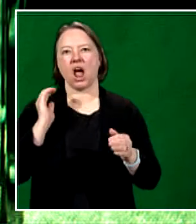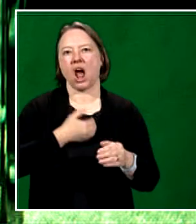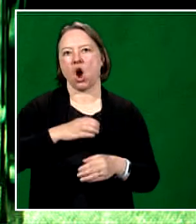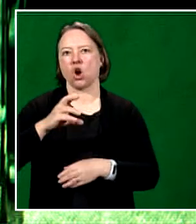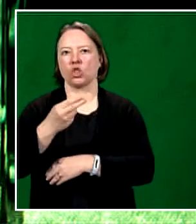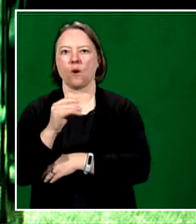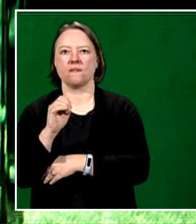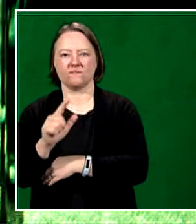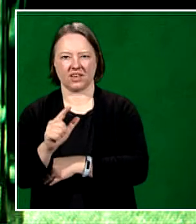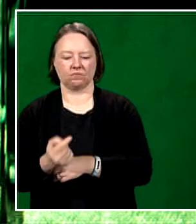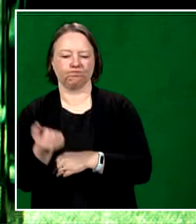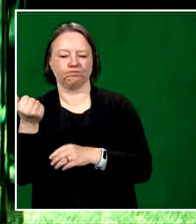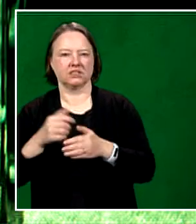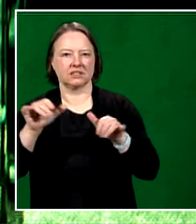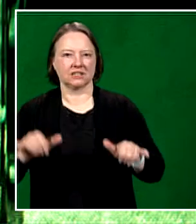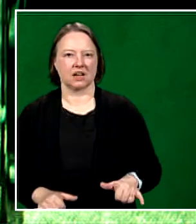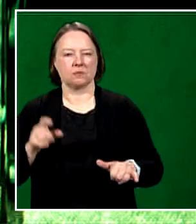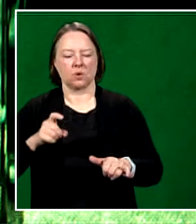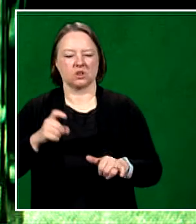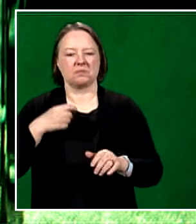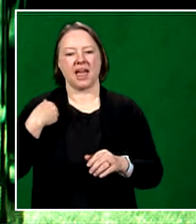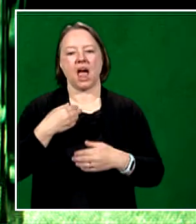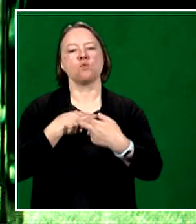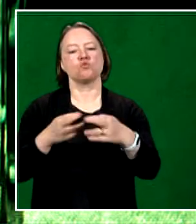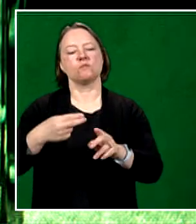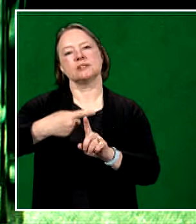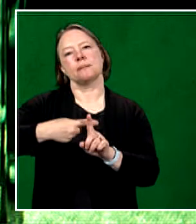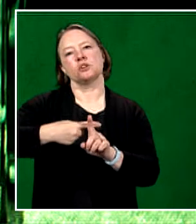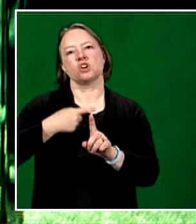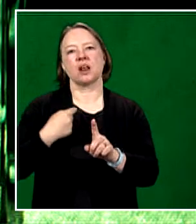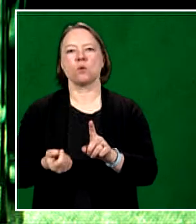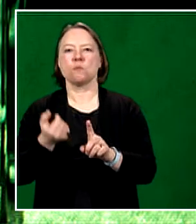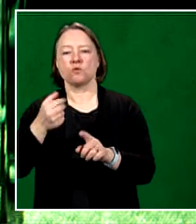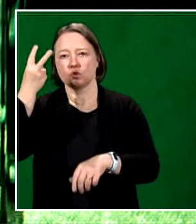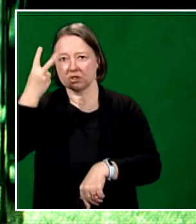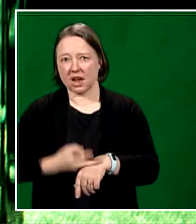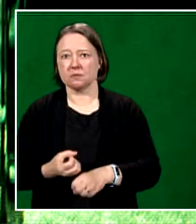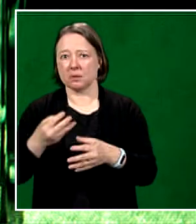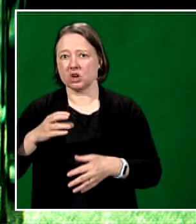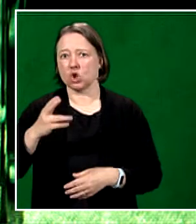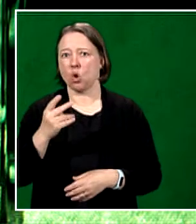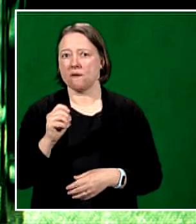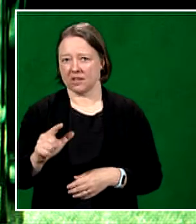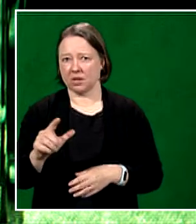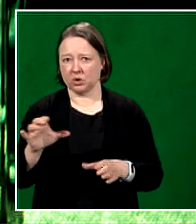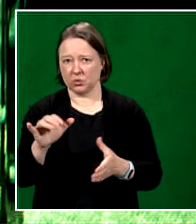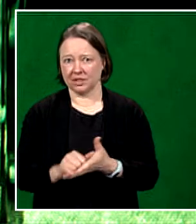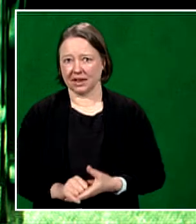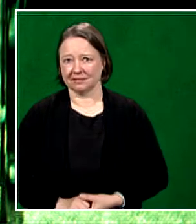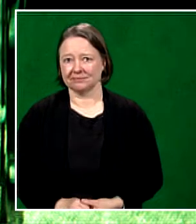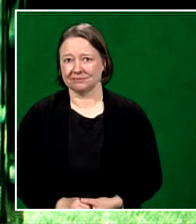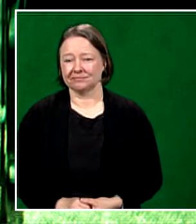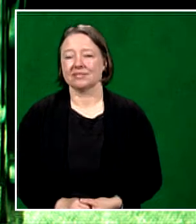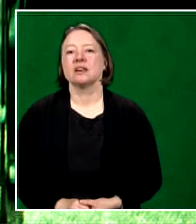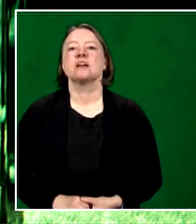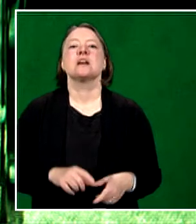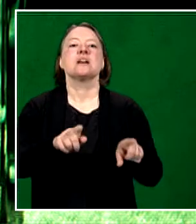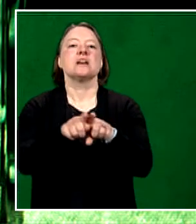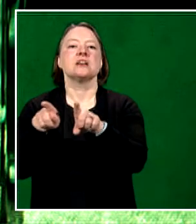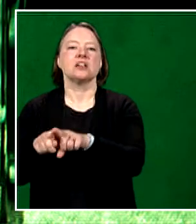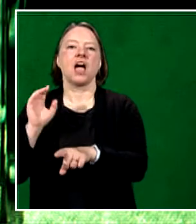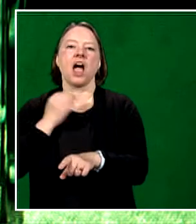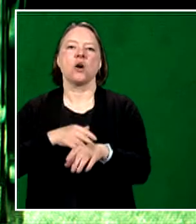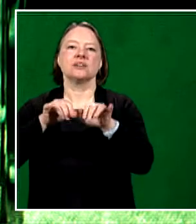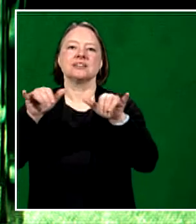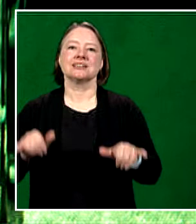removal system is designed to operate at room temperature, and it removes twice as much chlorophyll whilst doing so. In addition, our system